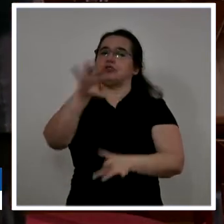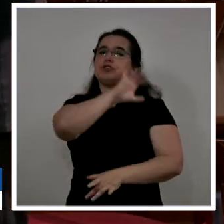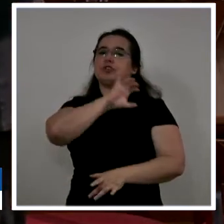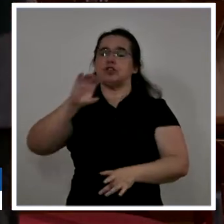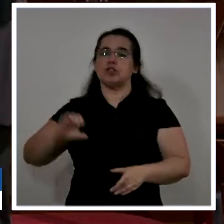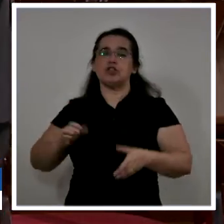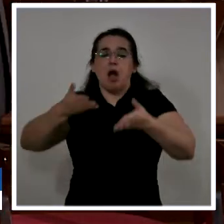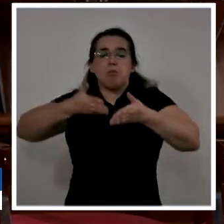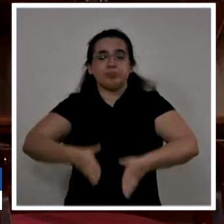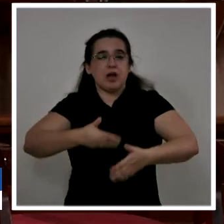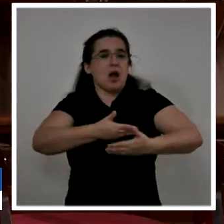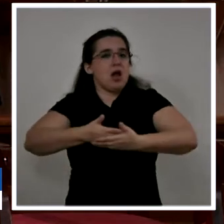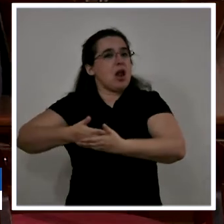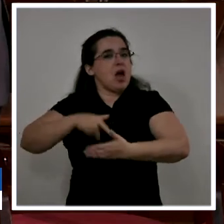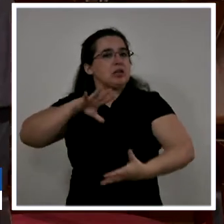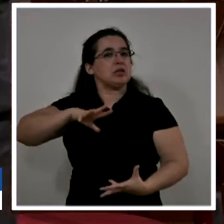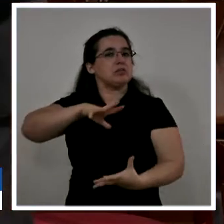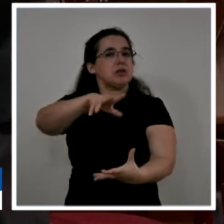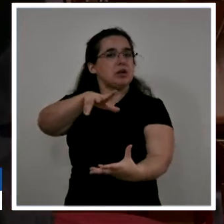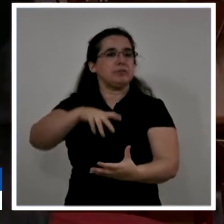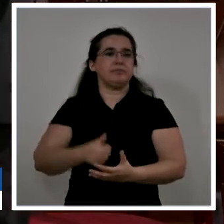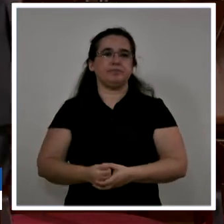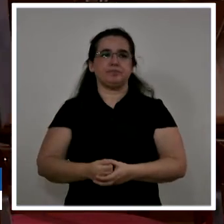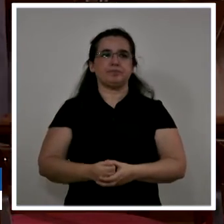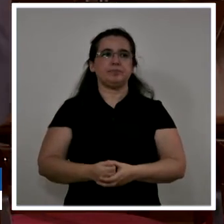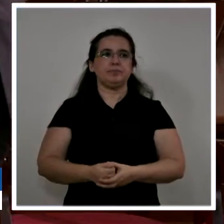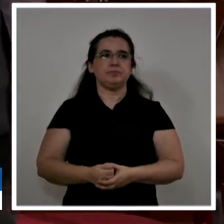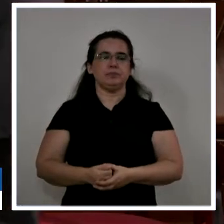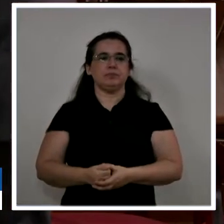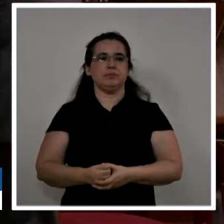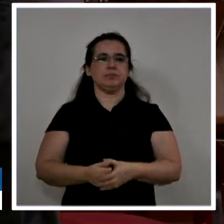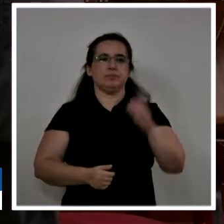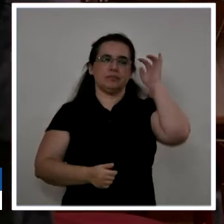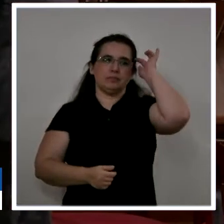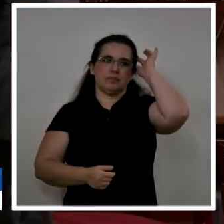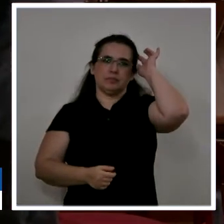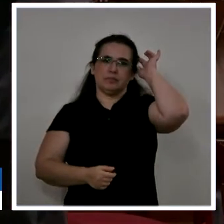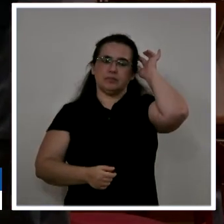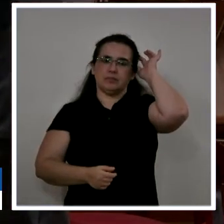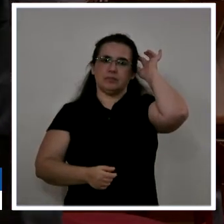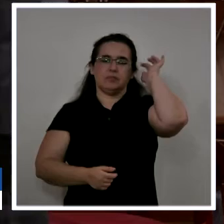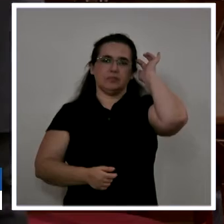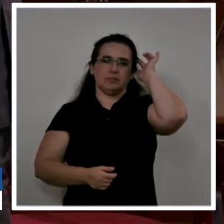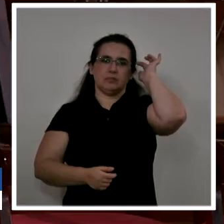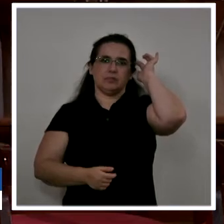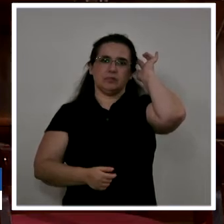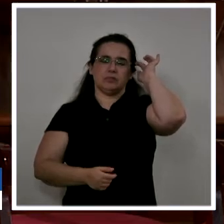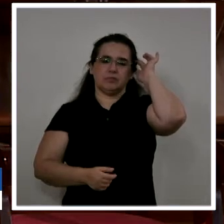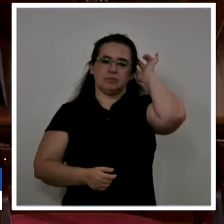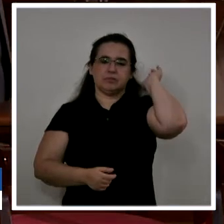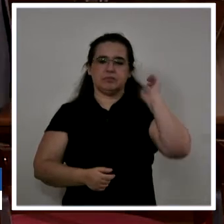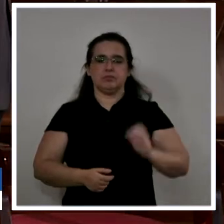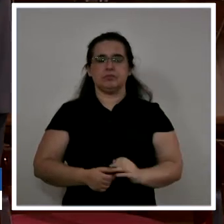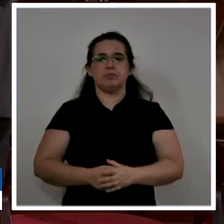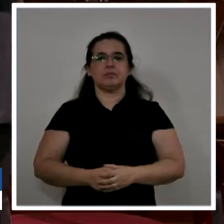Now I want to just look at this question that Job asked, does he have eyes of